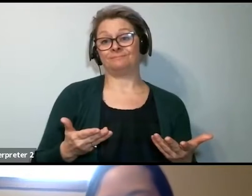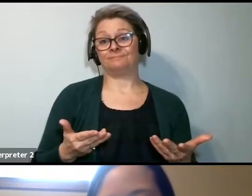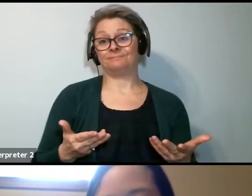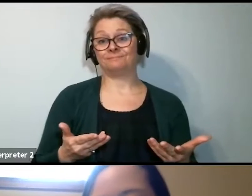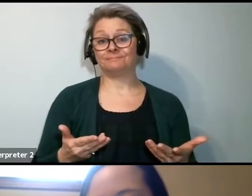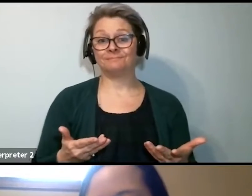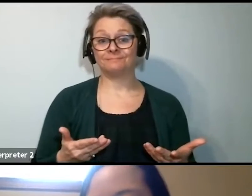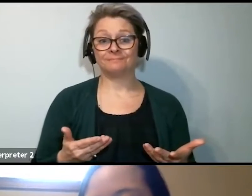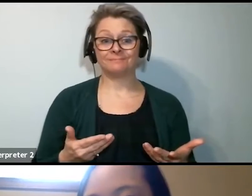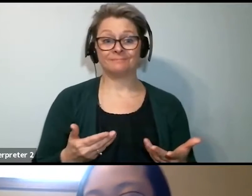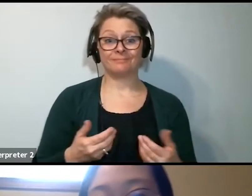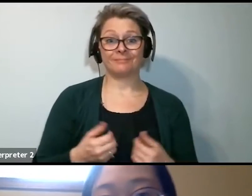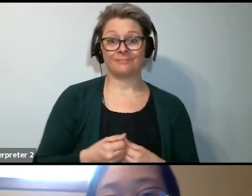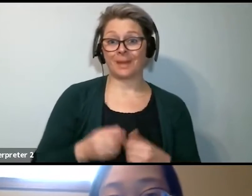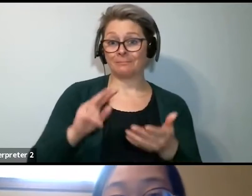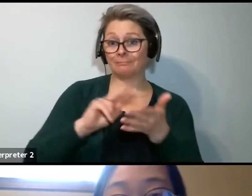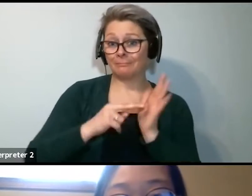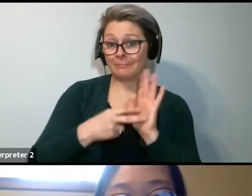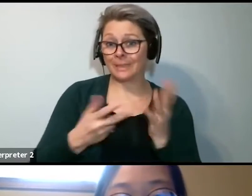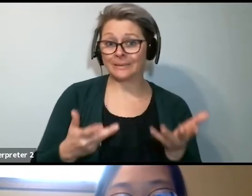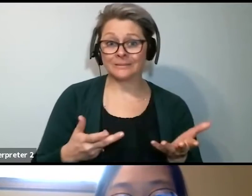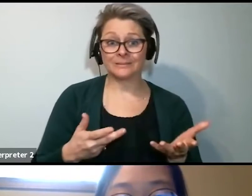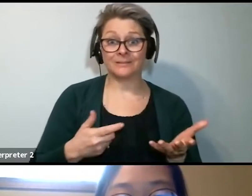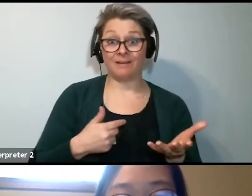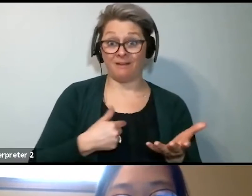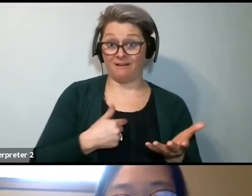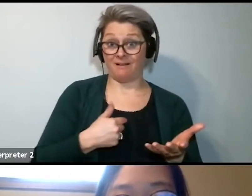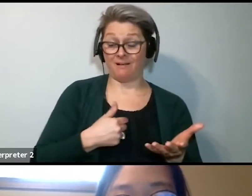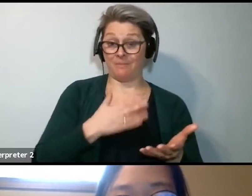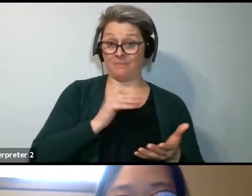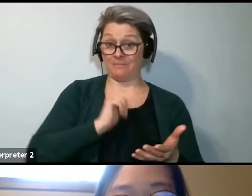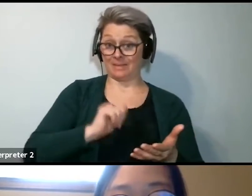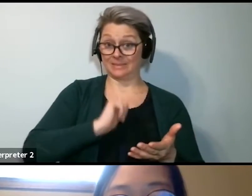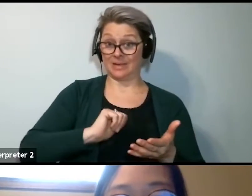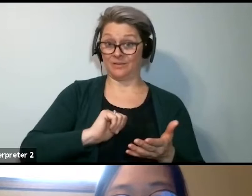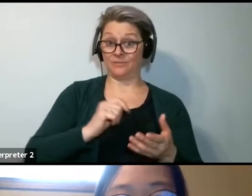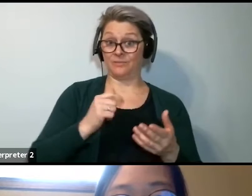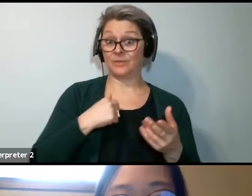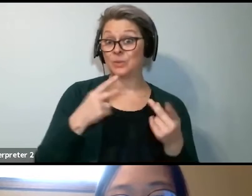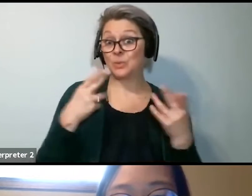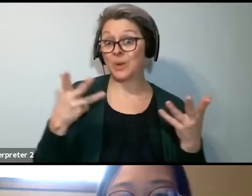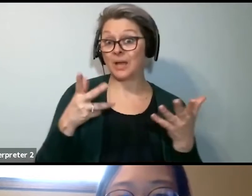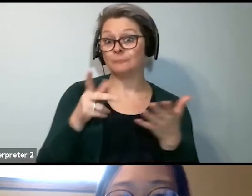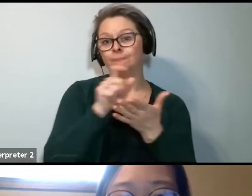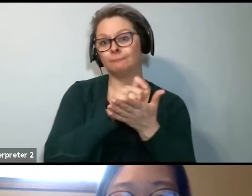to be qualified with allegedly a lot, I write things